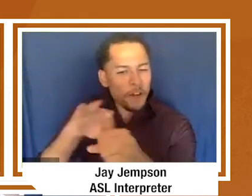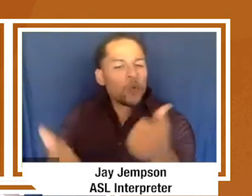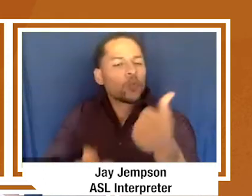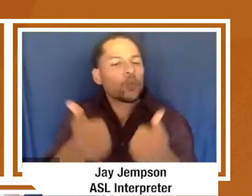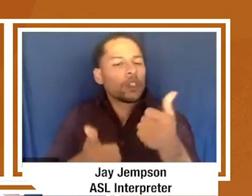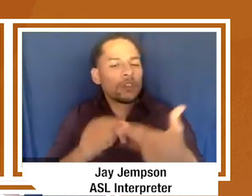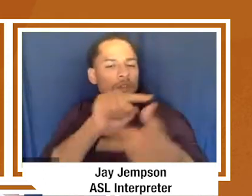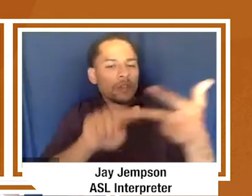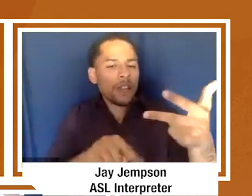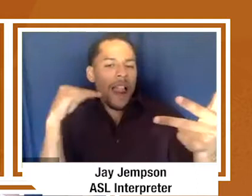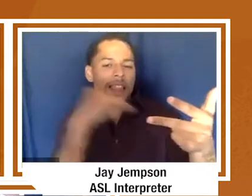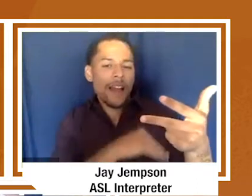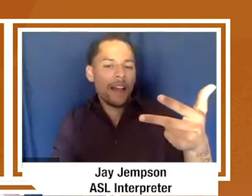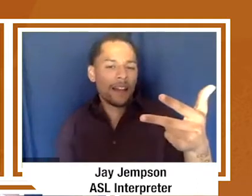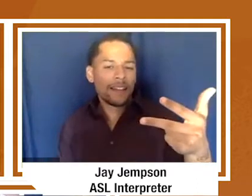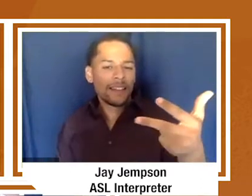know which one y'all think is the lie.